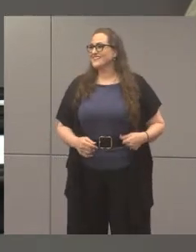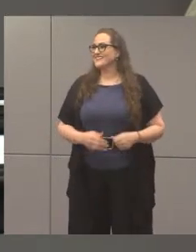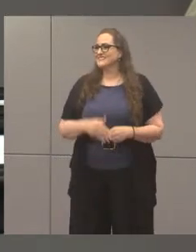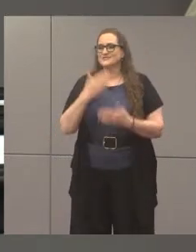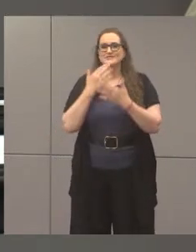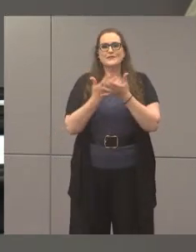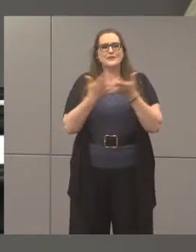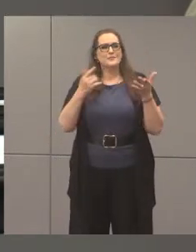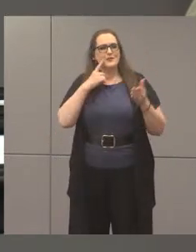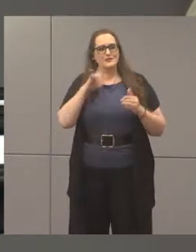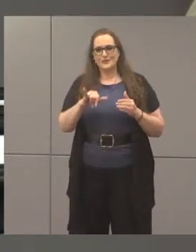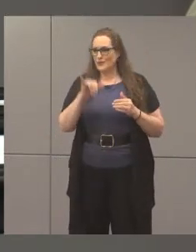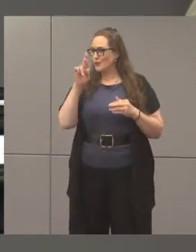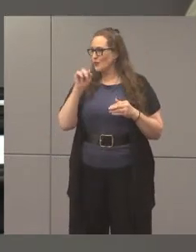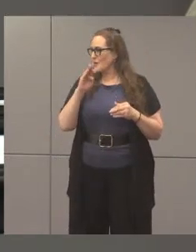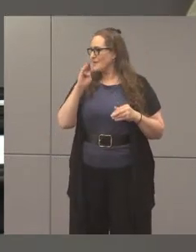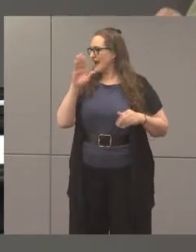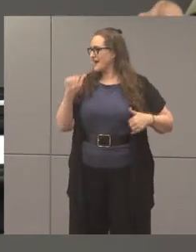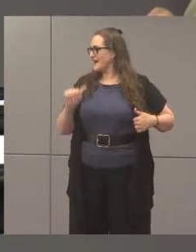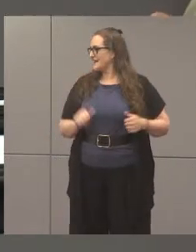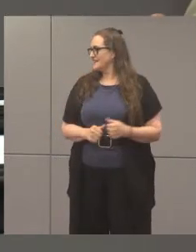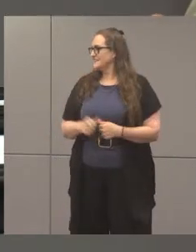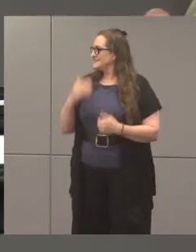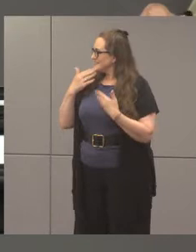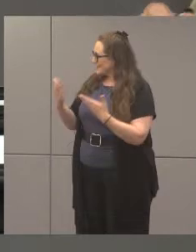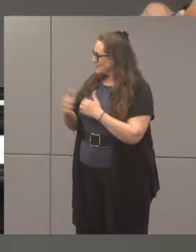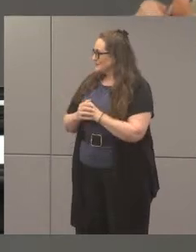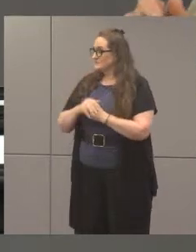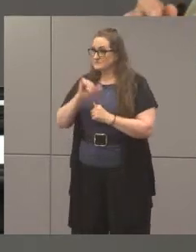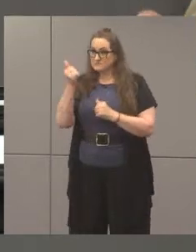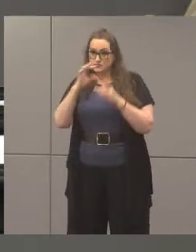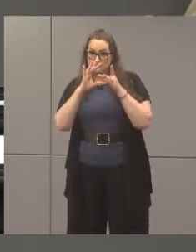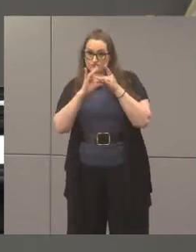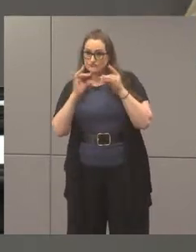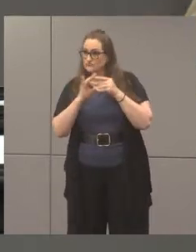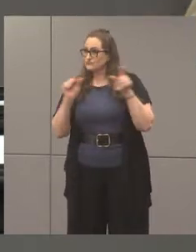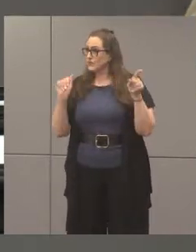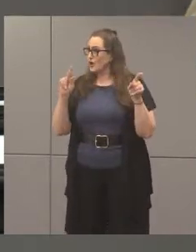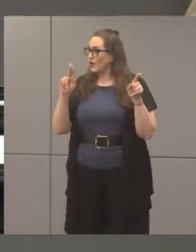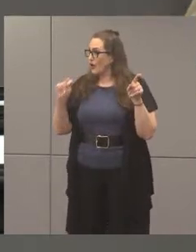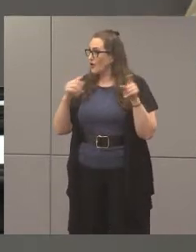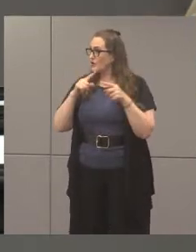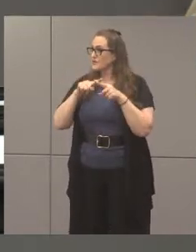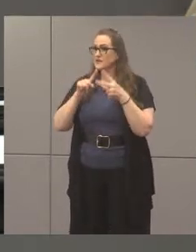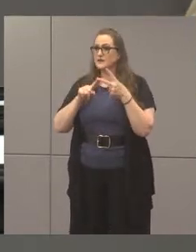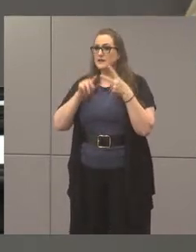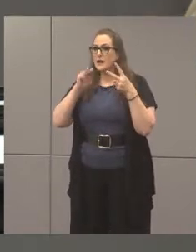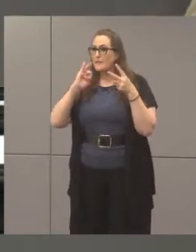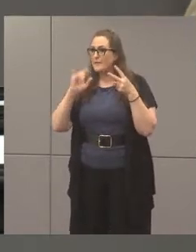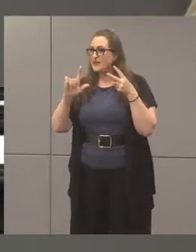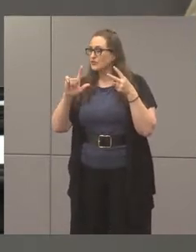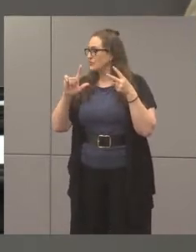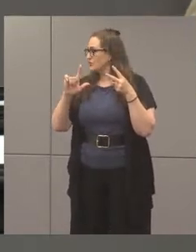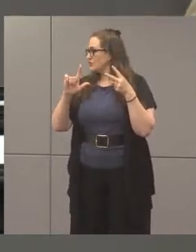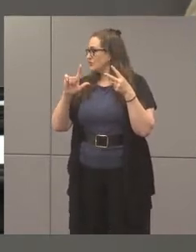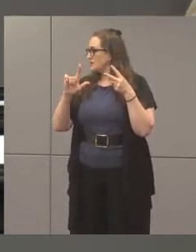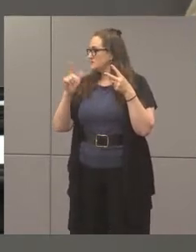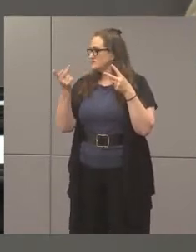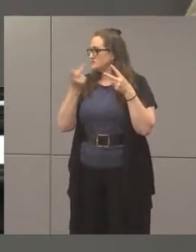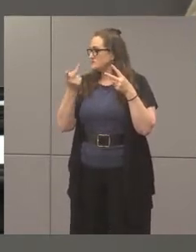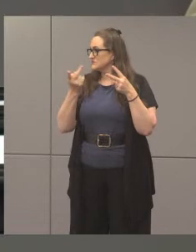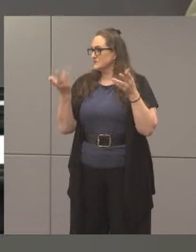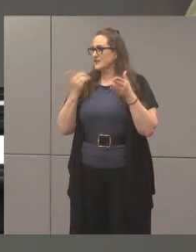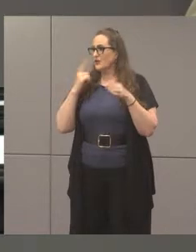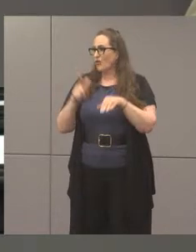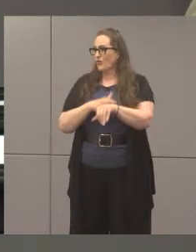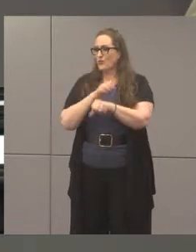Thank you very much, Rebecca. Thank One you. other comment. Art and Michael, you guys have been here